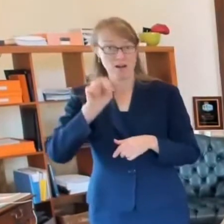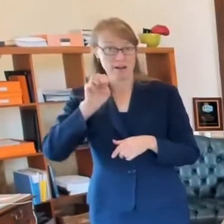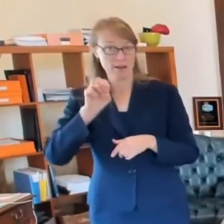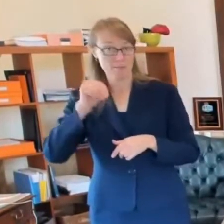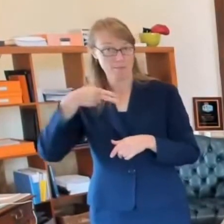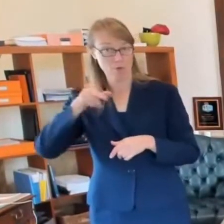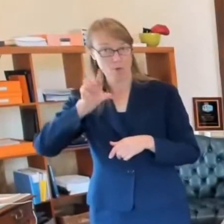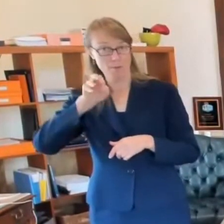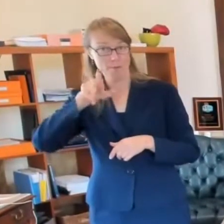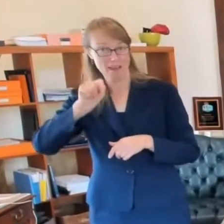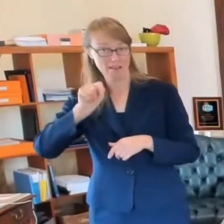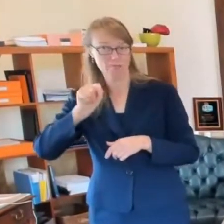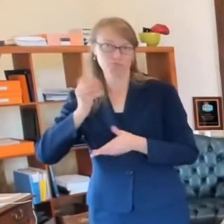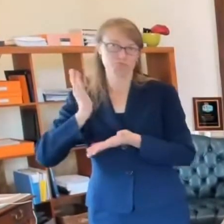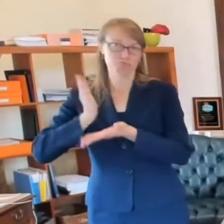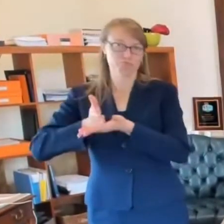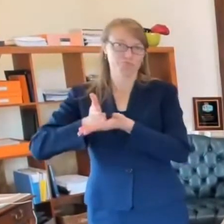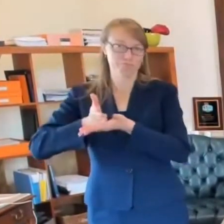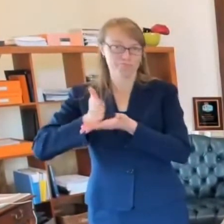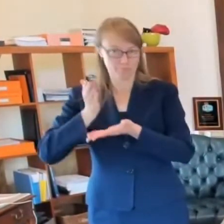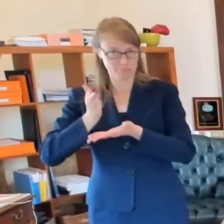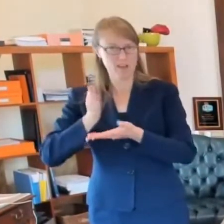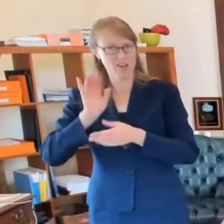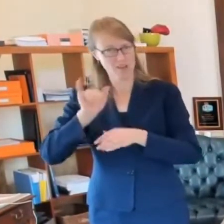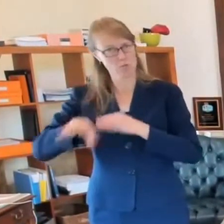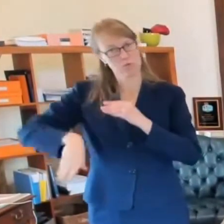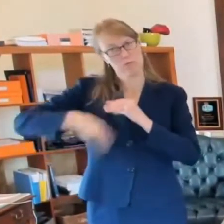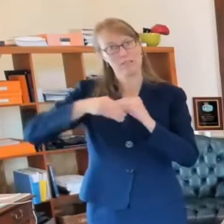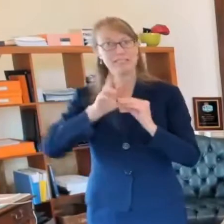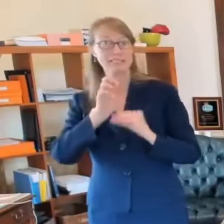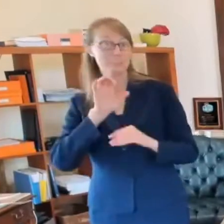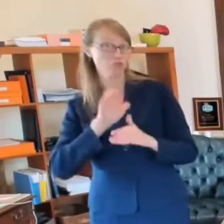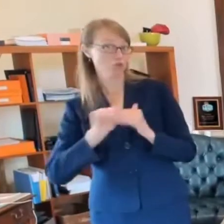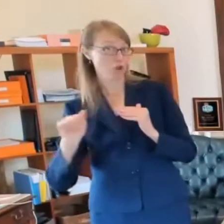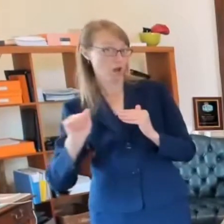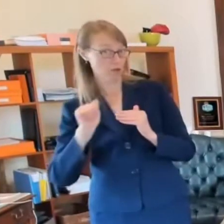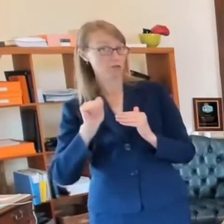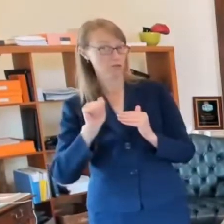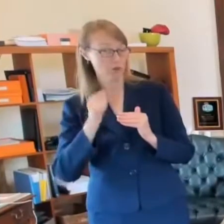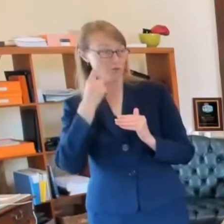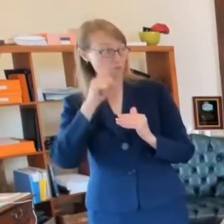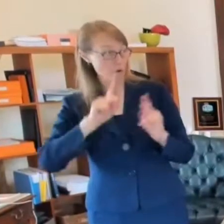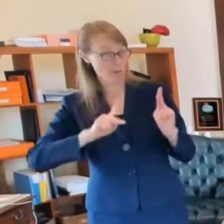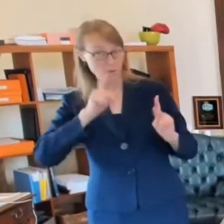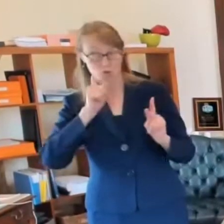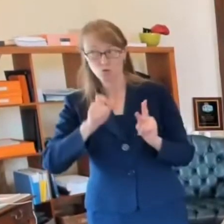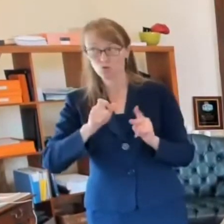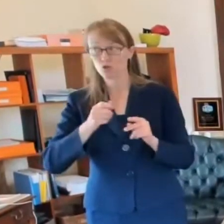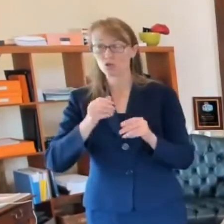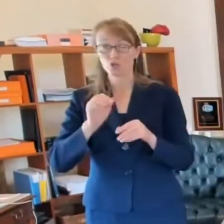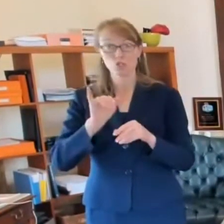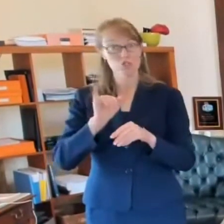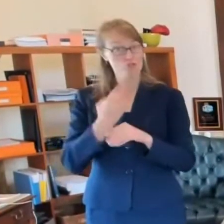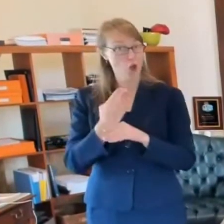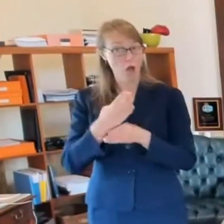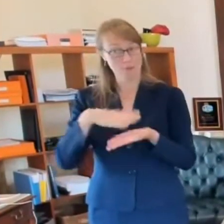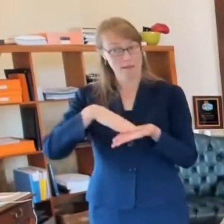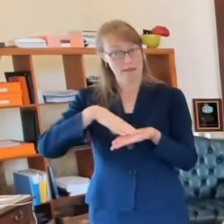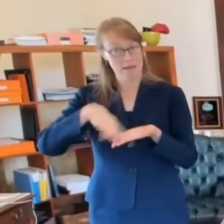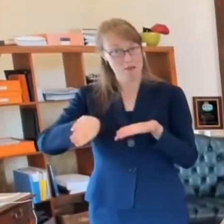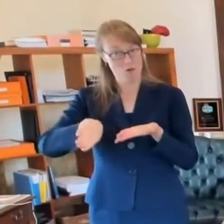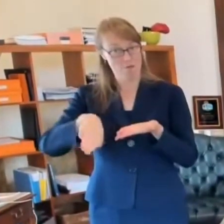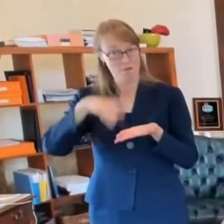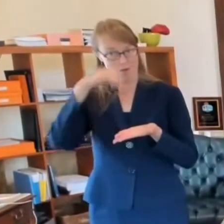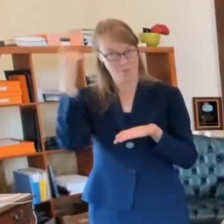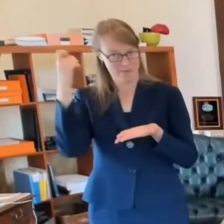$600 that folks who had been laid off because of COVID were being able to get per week. That is now ended. I know that Congress, just today,